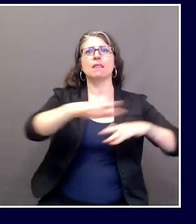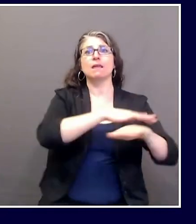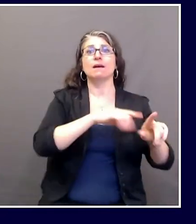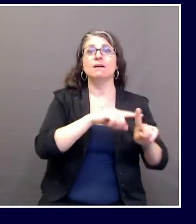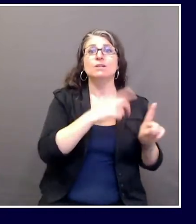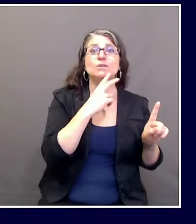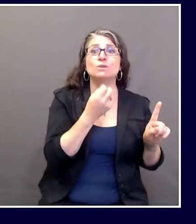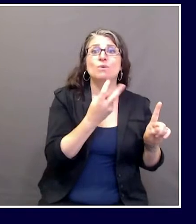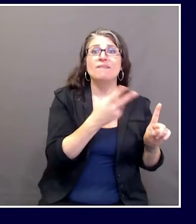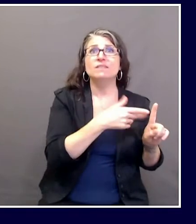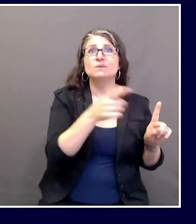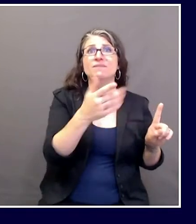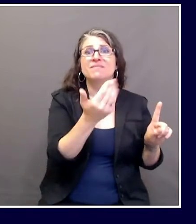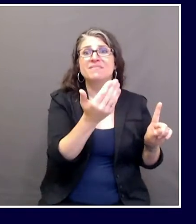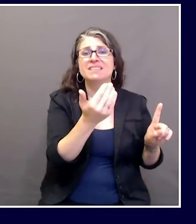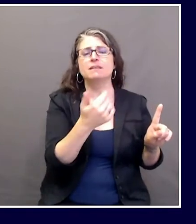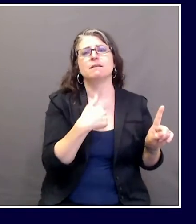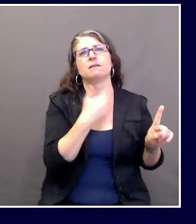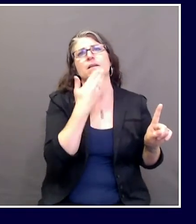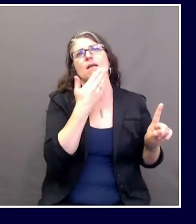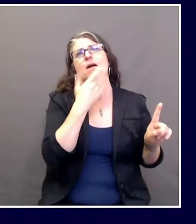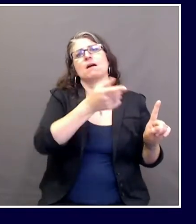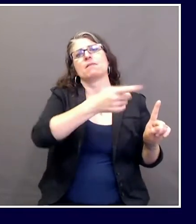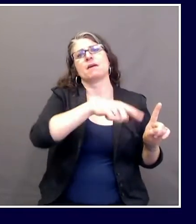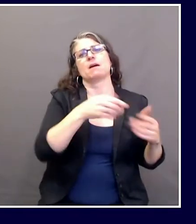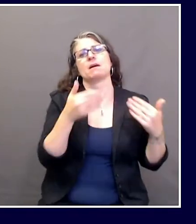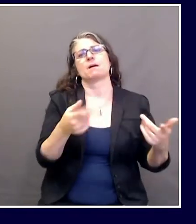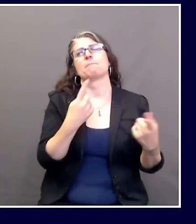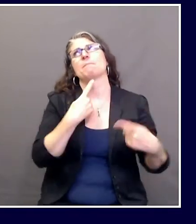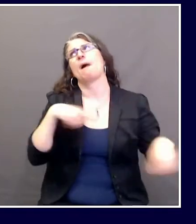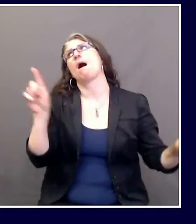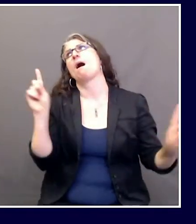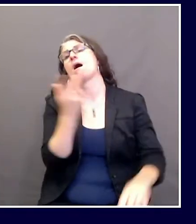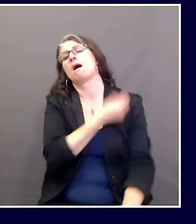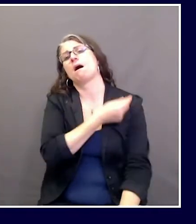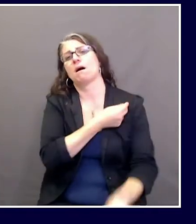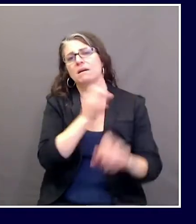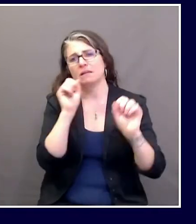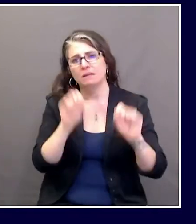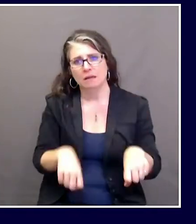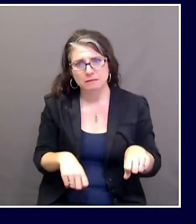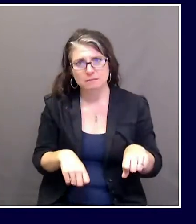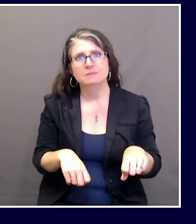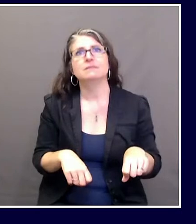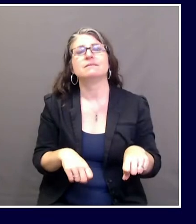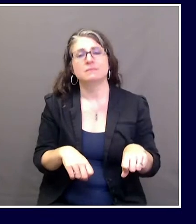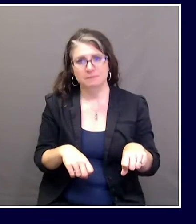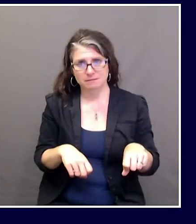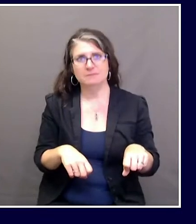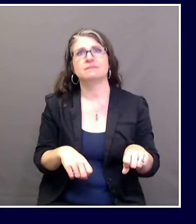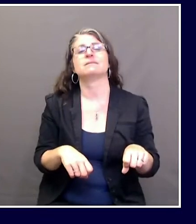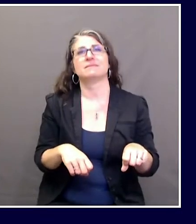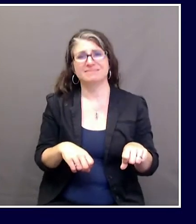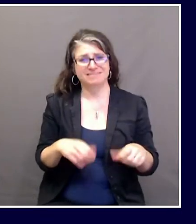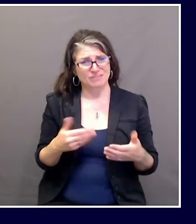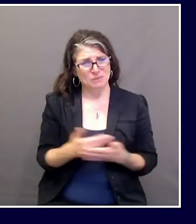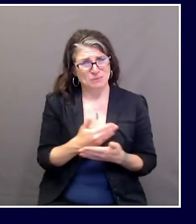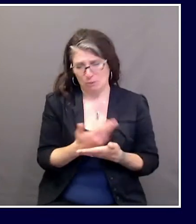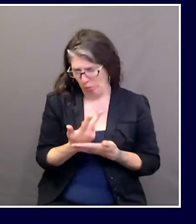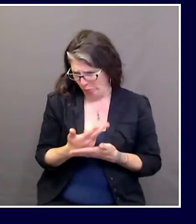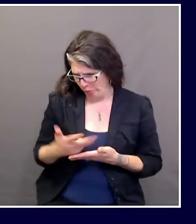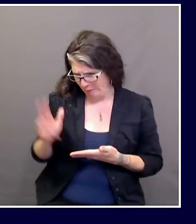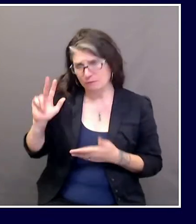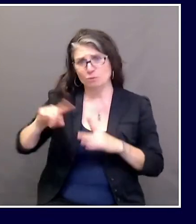very grateful that we're making progress. But just now, because it only was authorized 3 weeks ago, are we getting